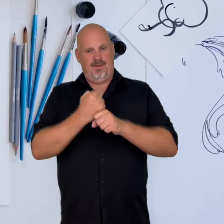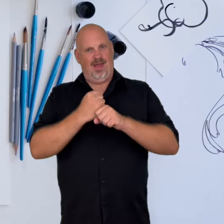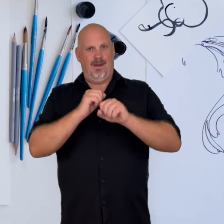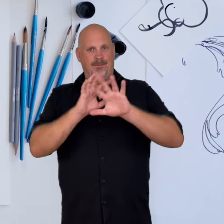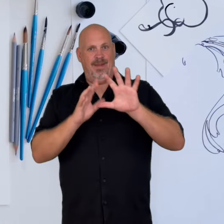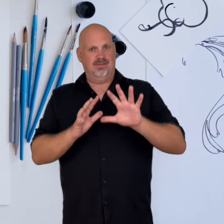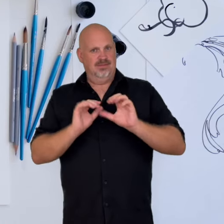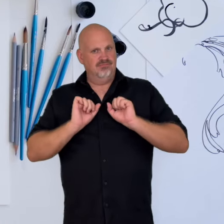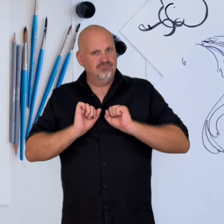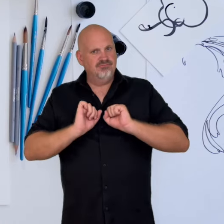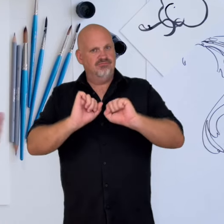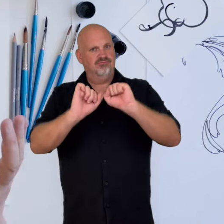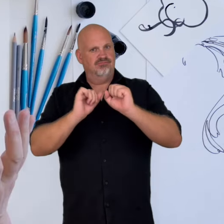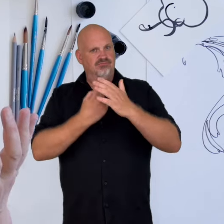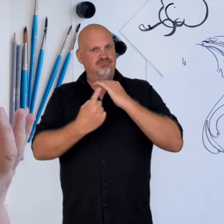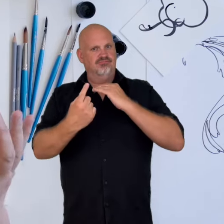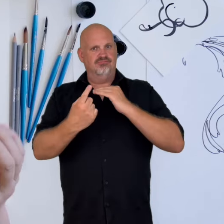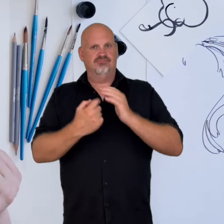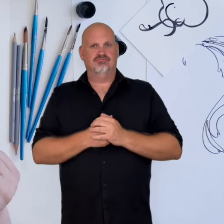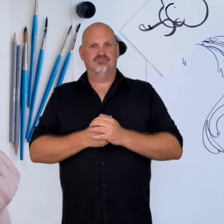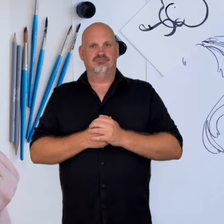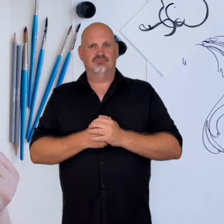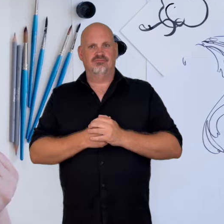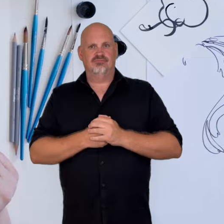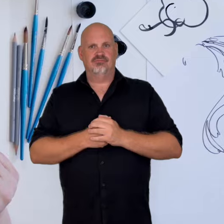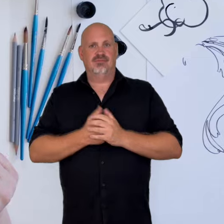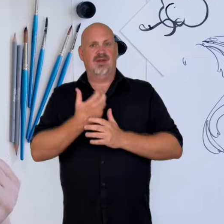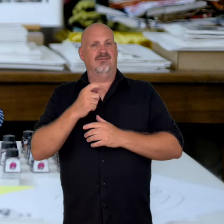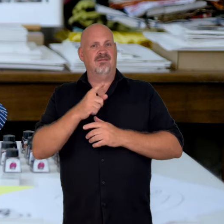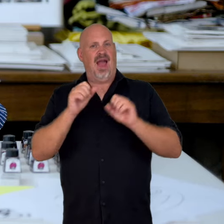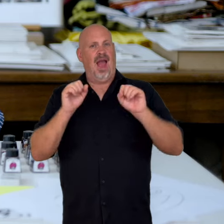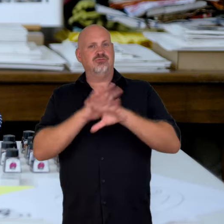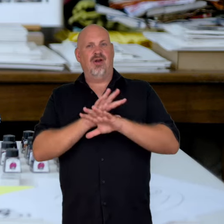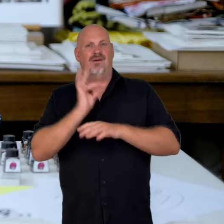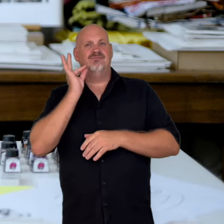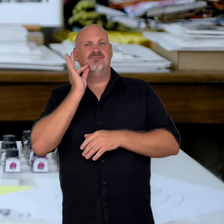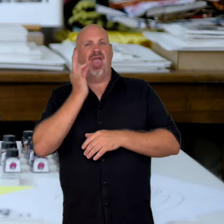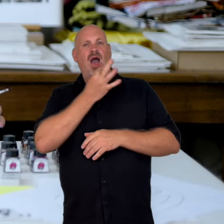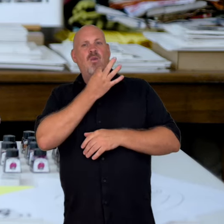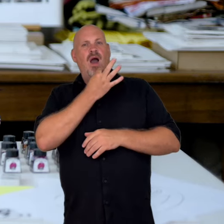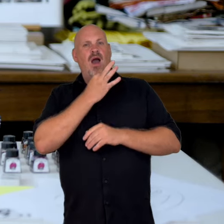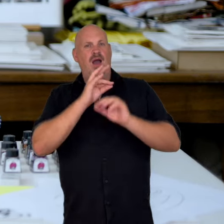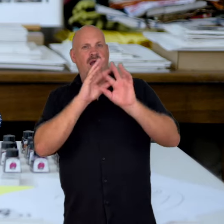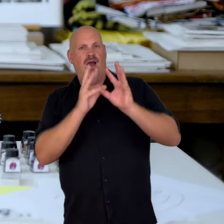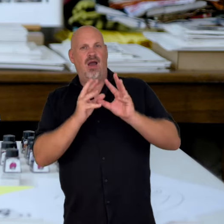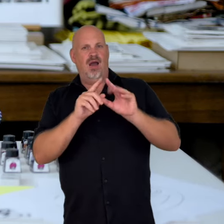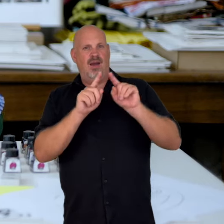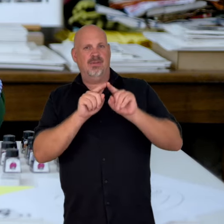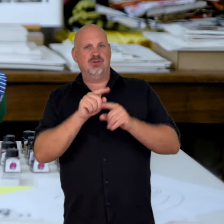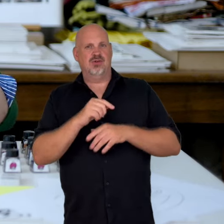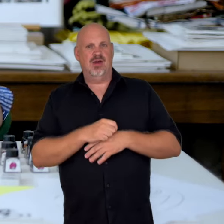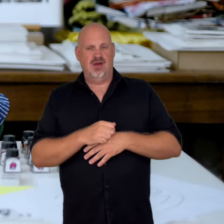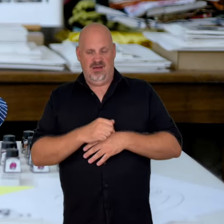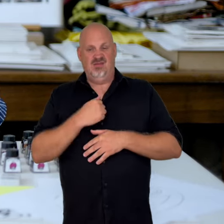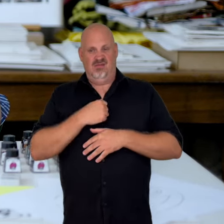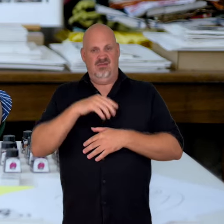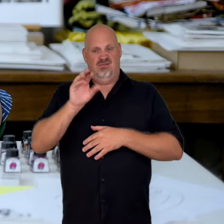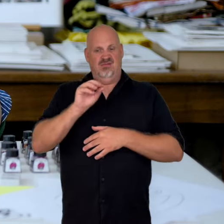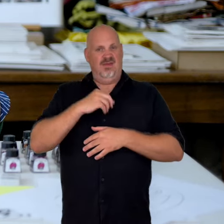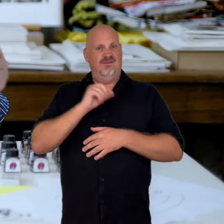got areas to fill, which is kind of interesting, I think. And it's nice to have these areas to keep